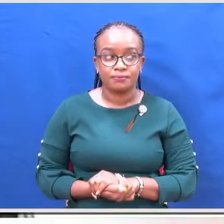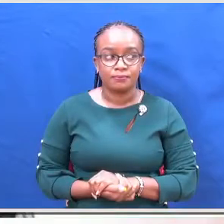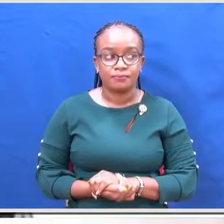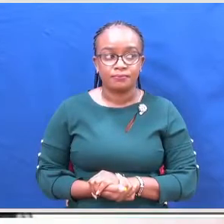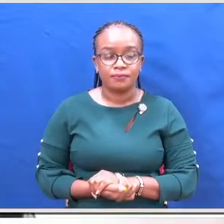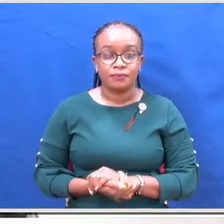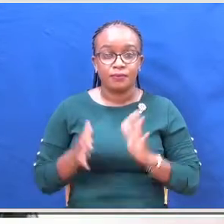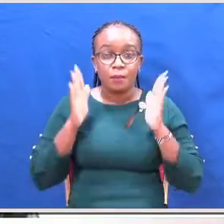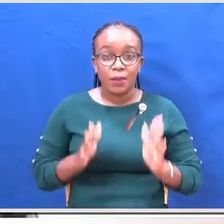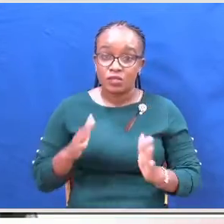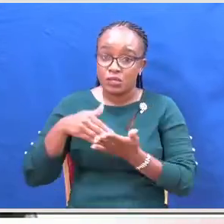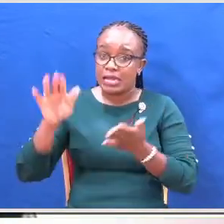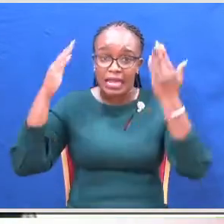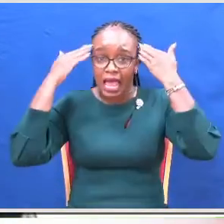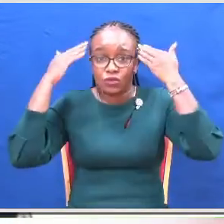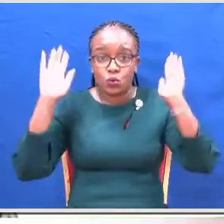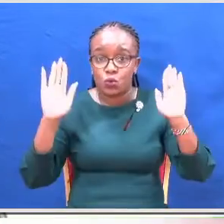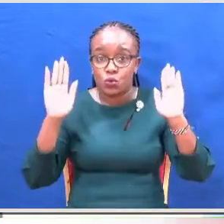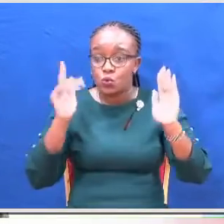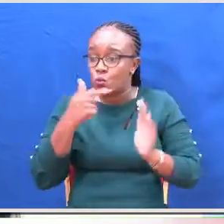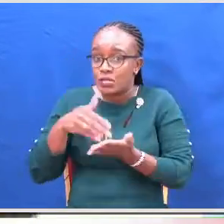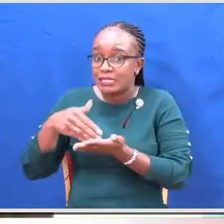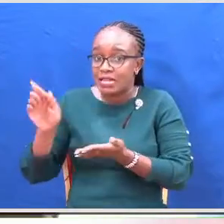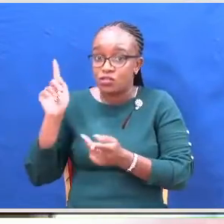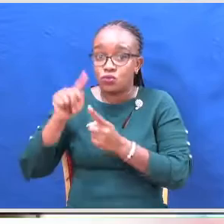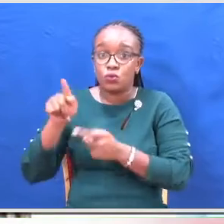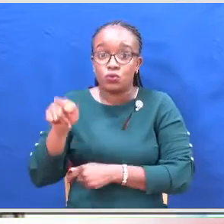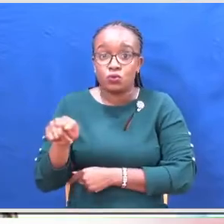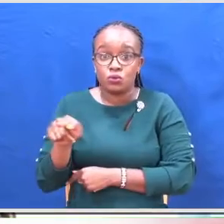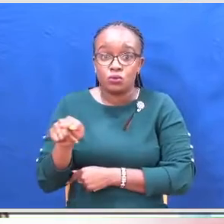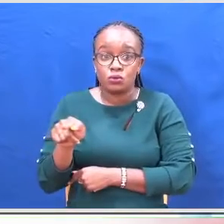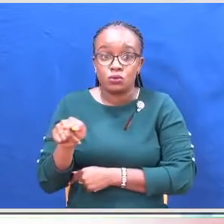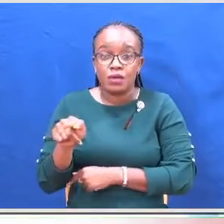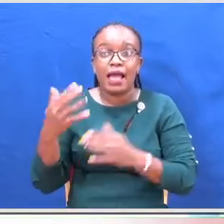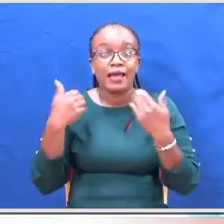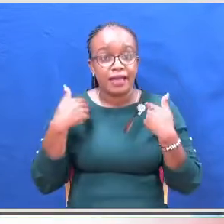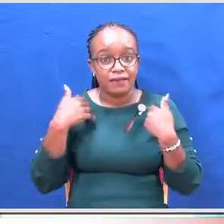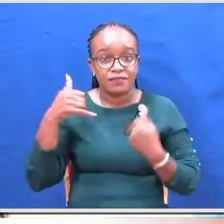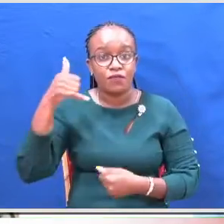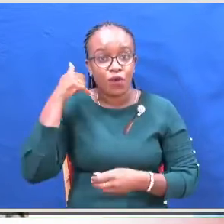contact is not even in my phone. Who sent to you? I have the number.